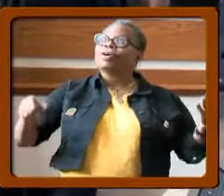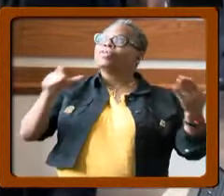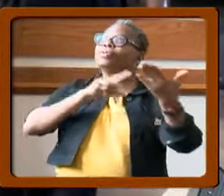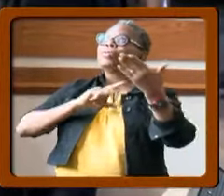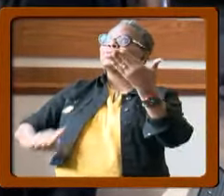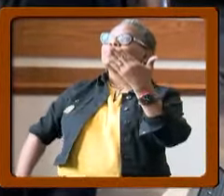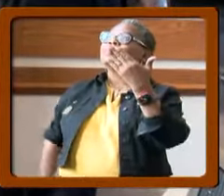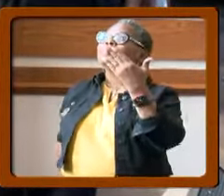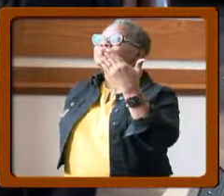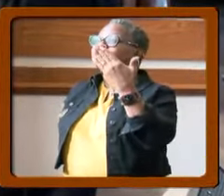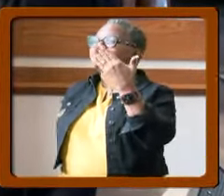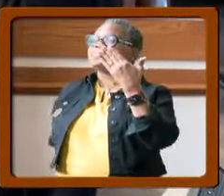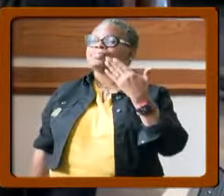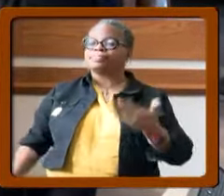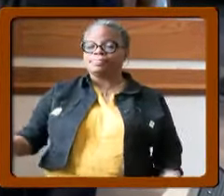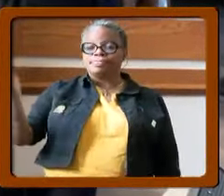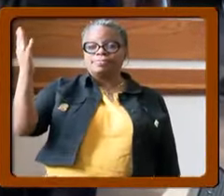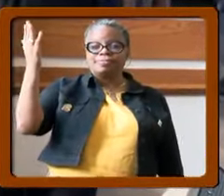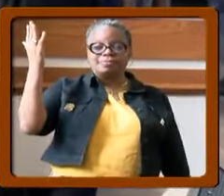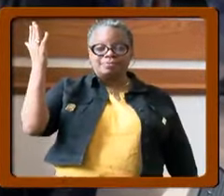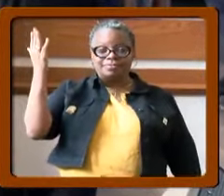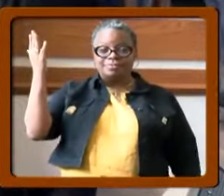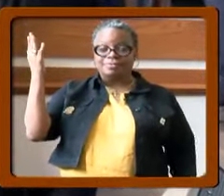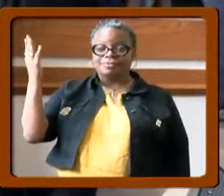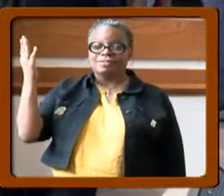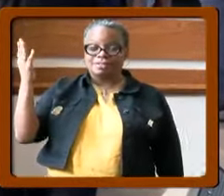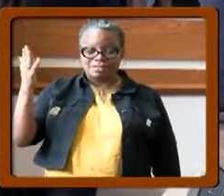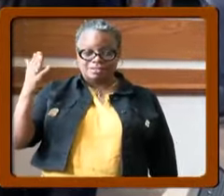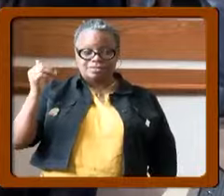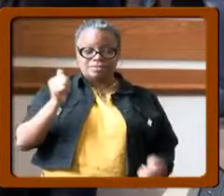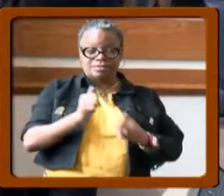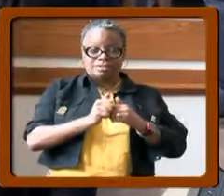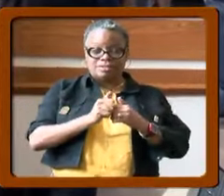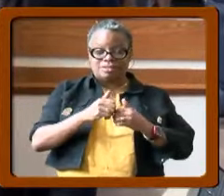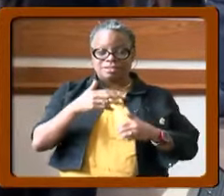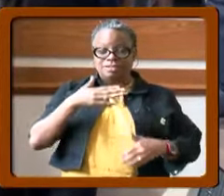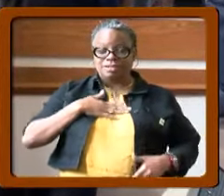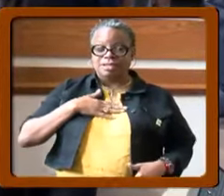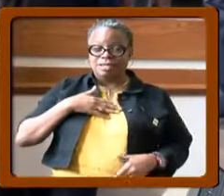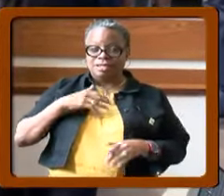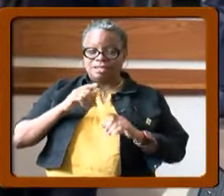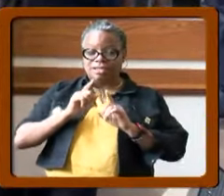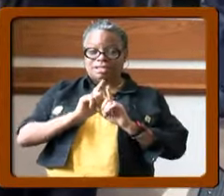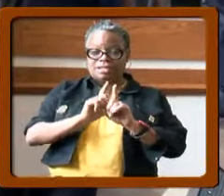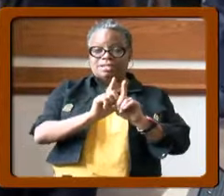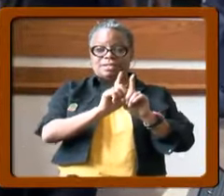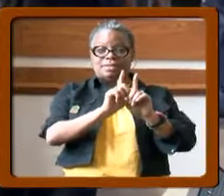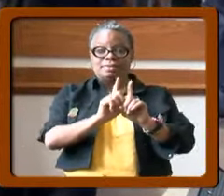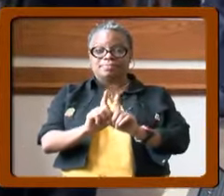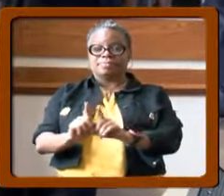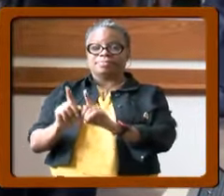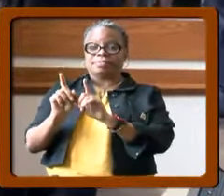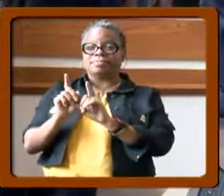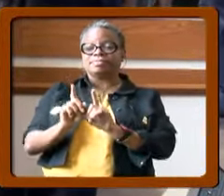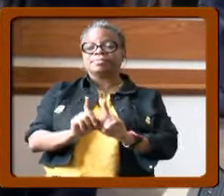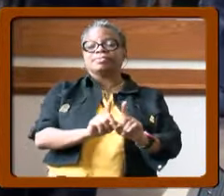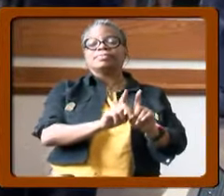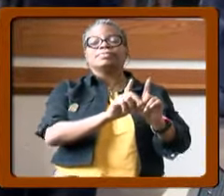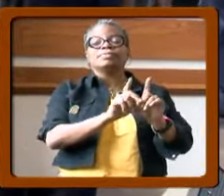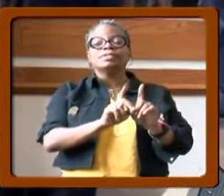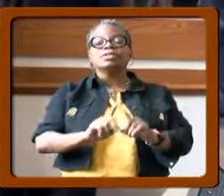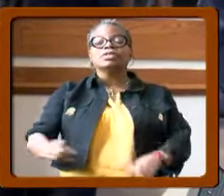the Lord. For the Lord. On my side. On my side.